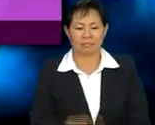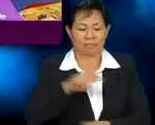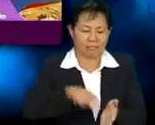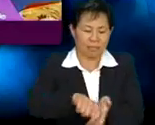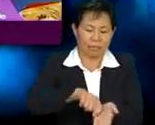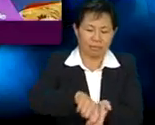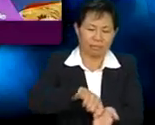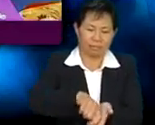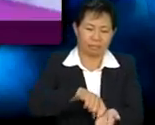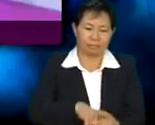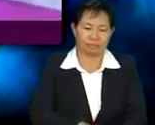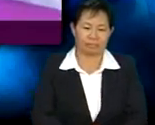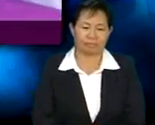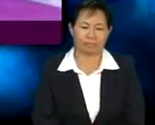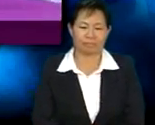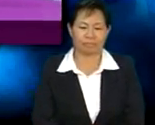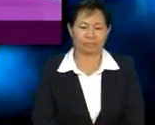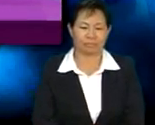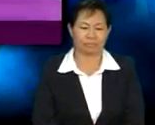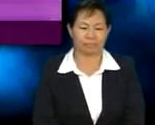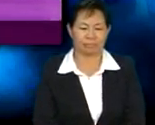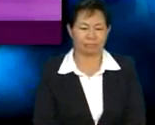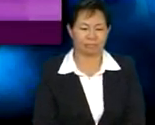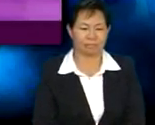An eraser.